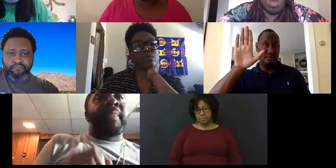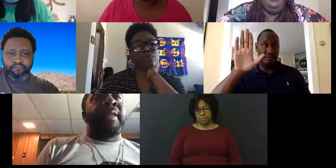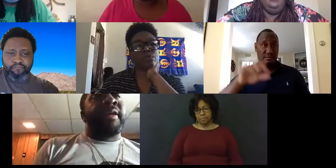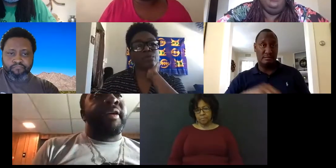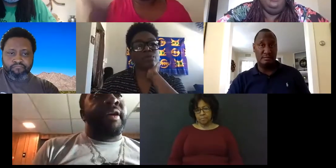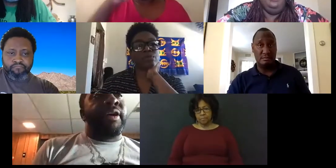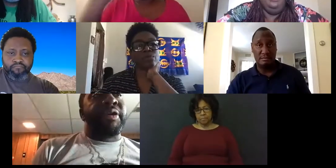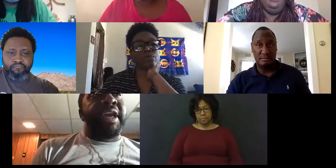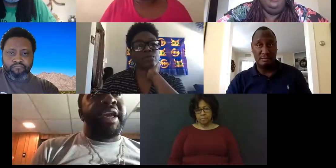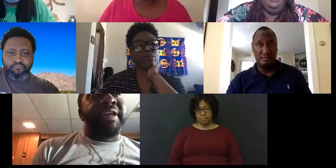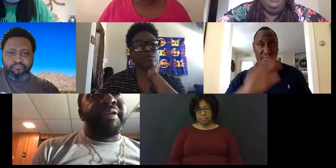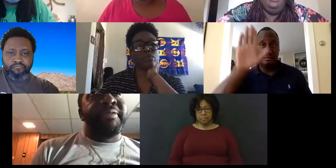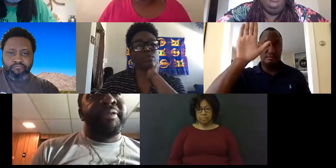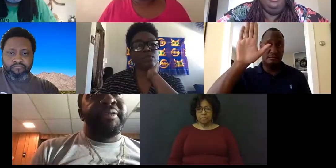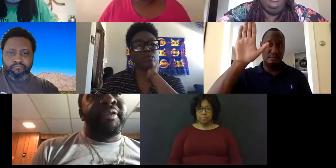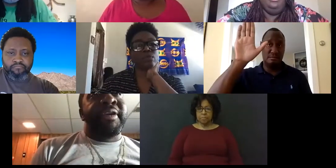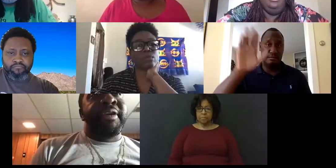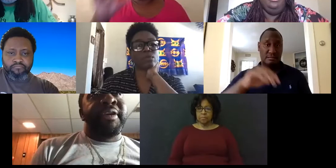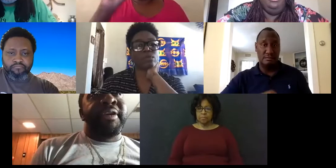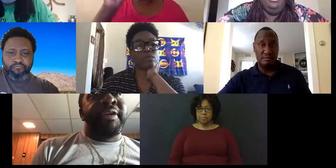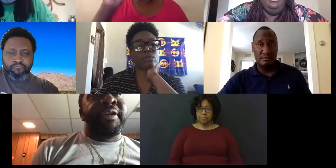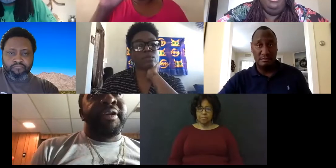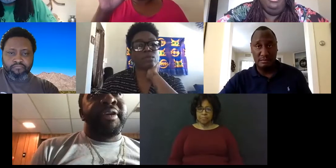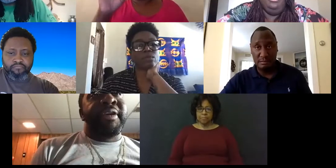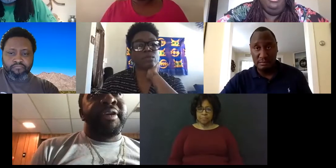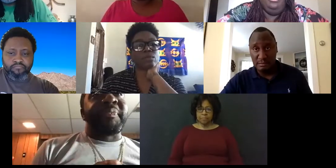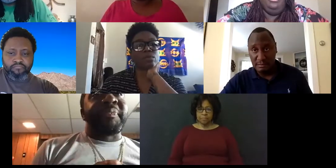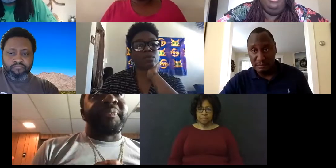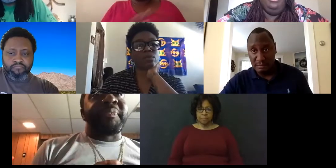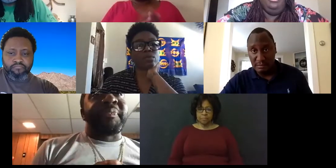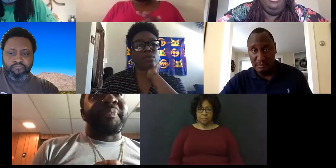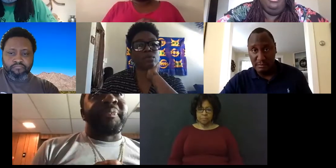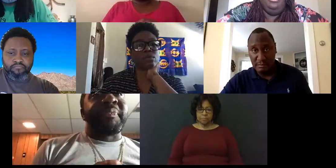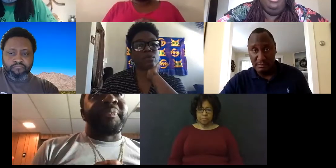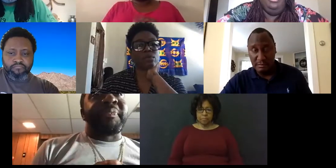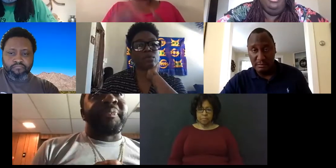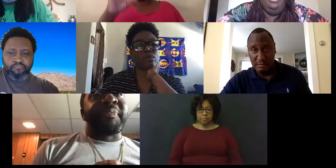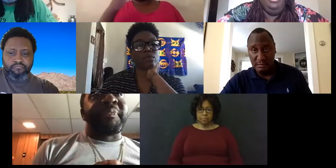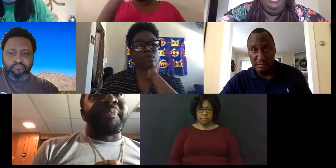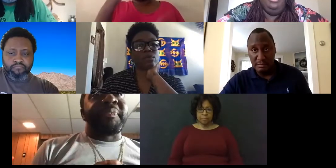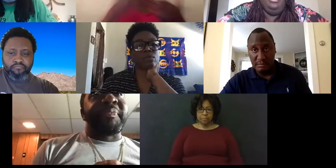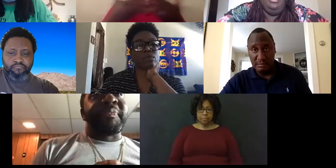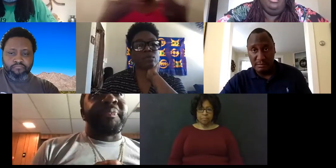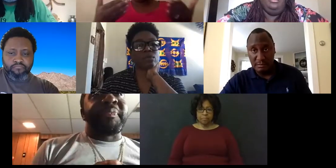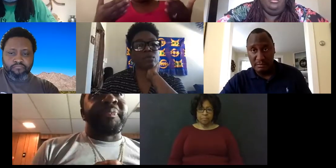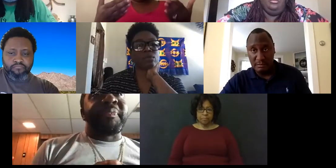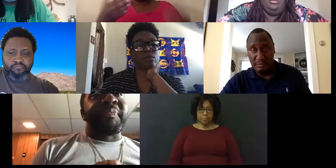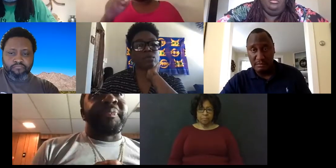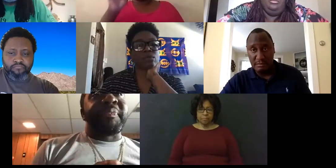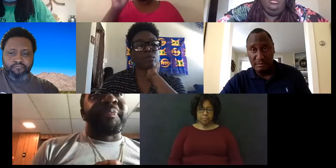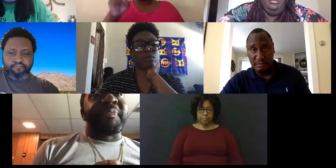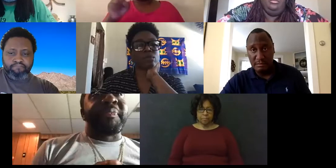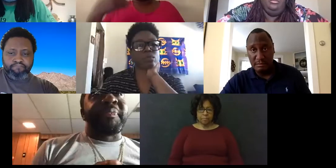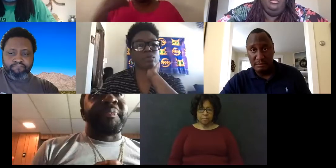Anybody? Lester? Okay. All right. One thing that I definitely think we need to hear